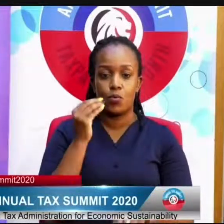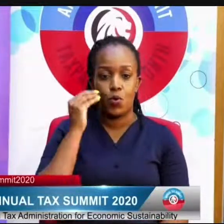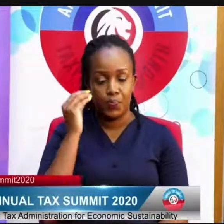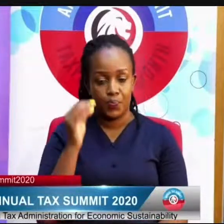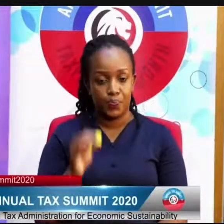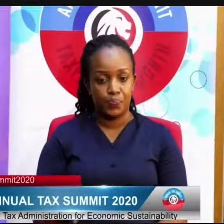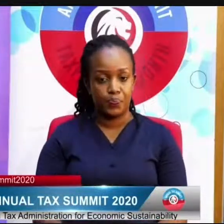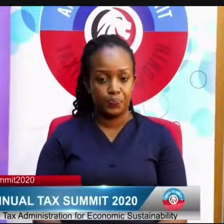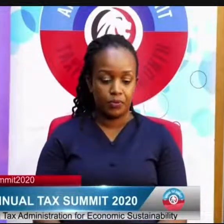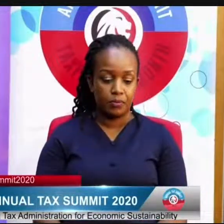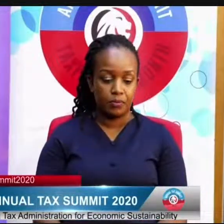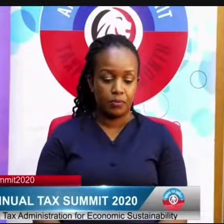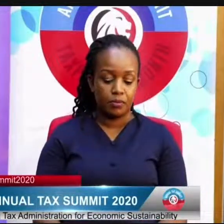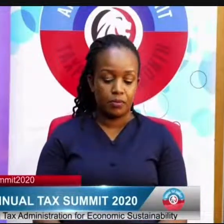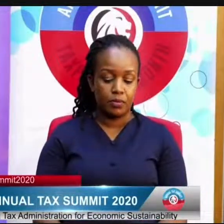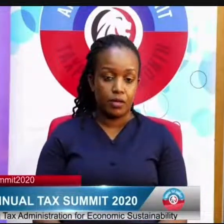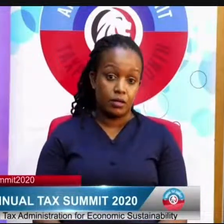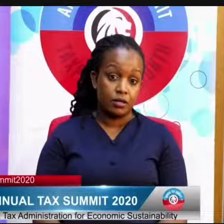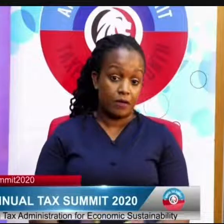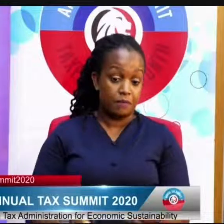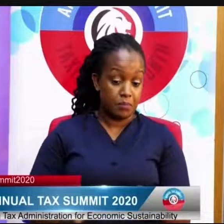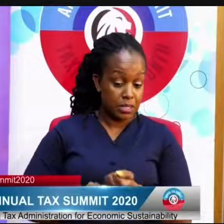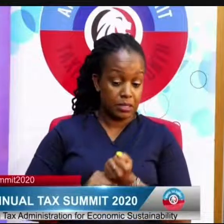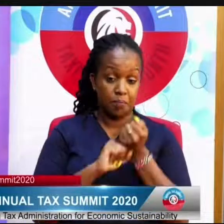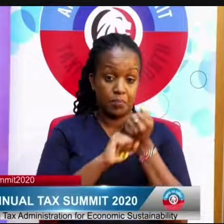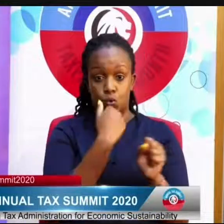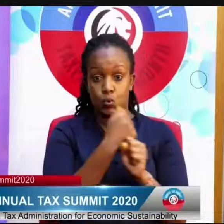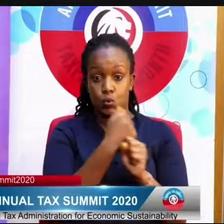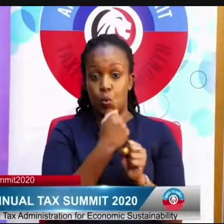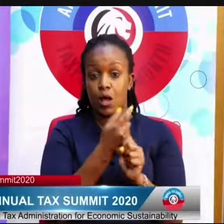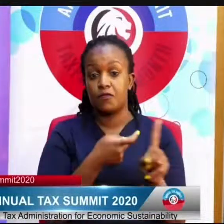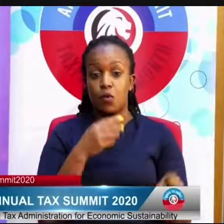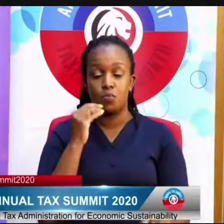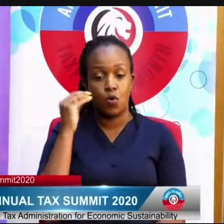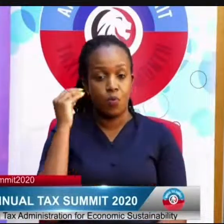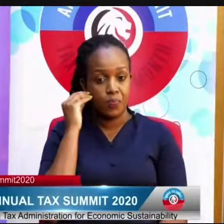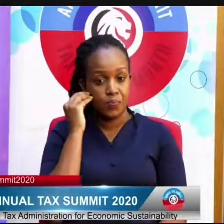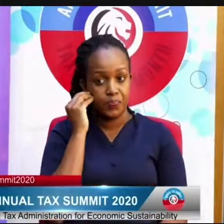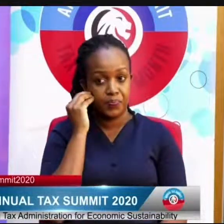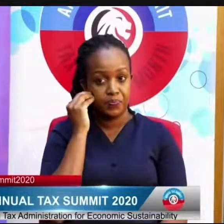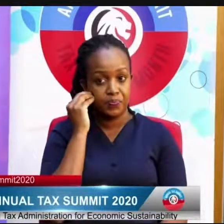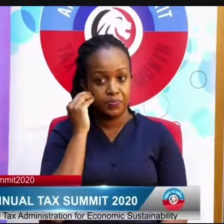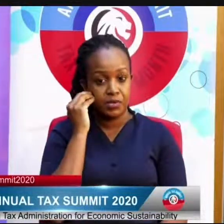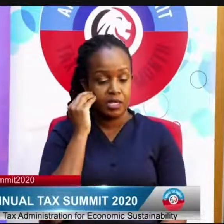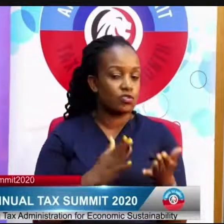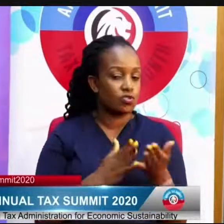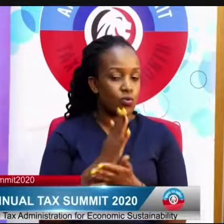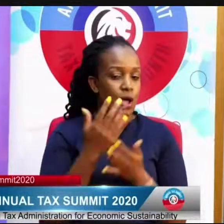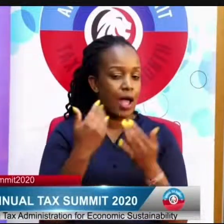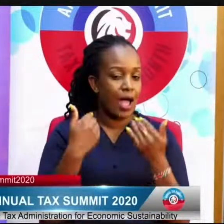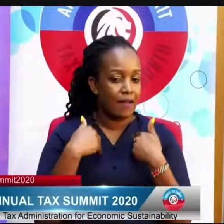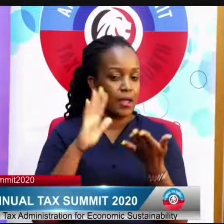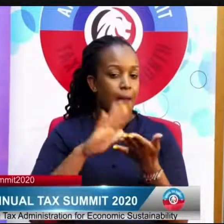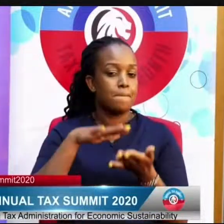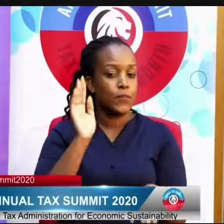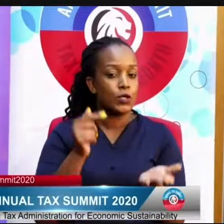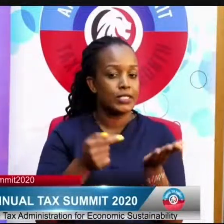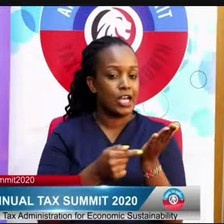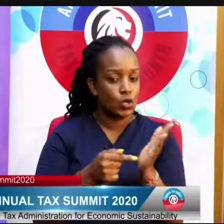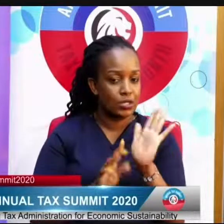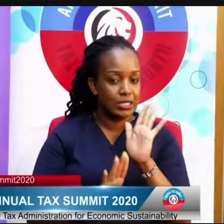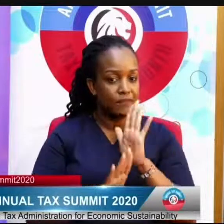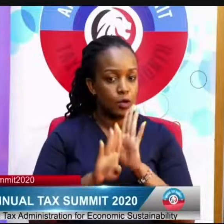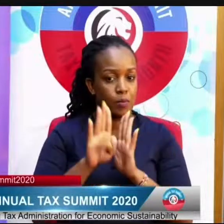enabled to work from home. And this is on the back of a lot of technology developments that took place even